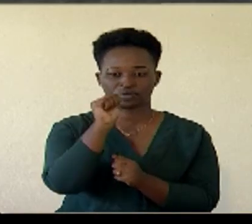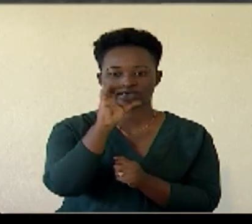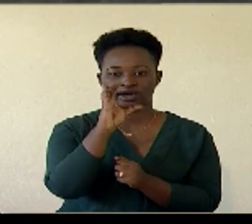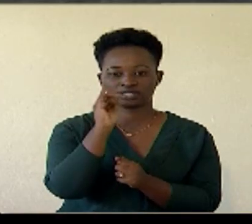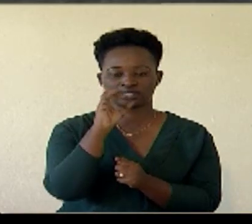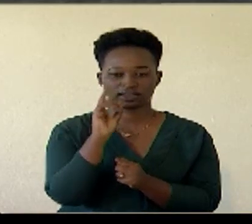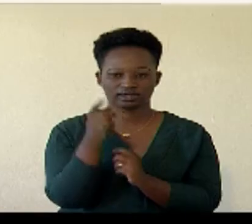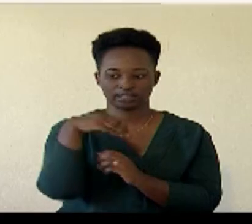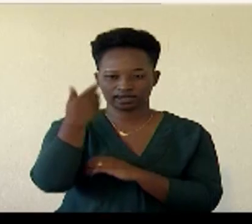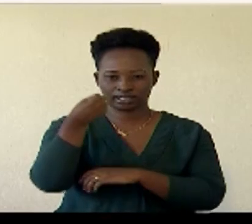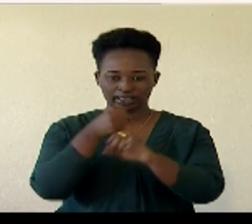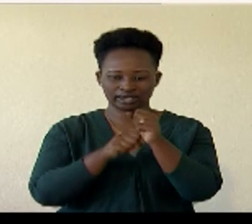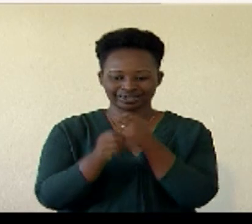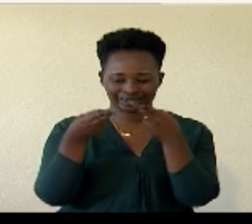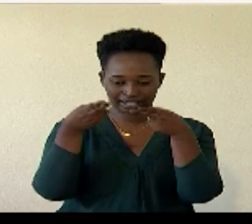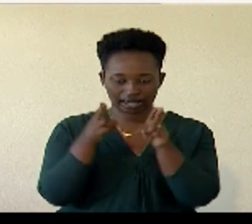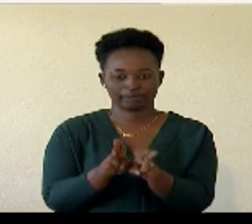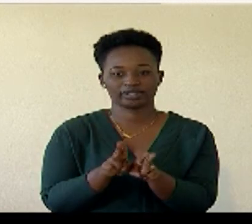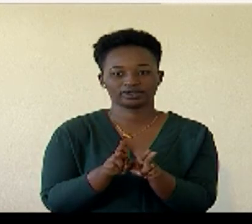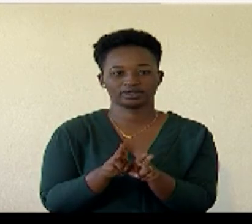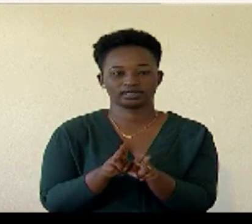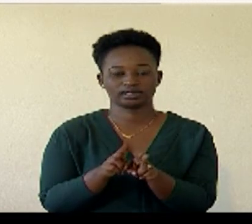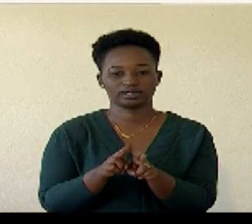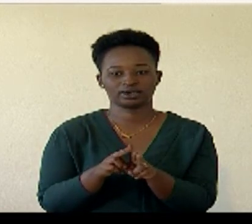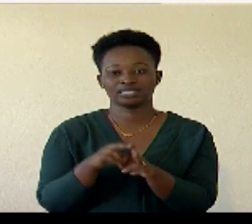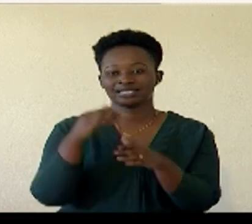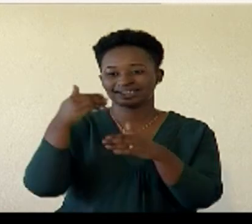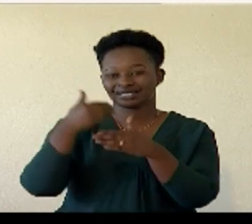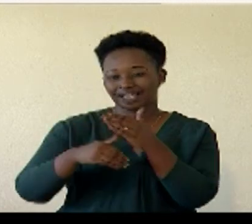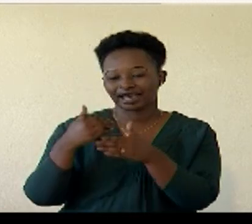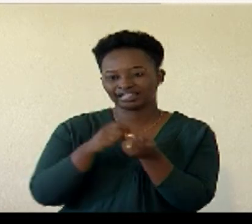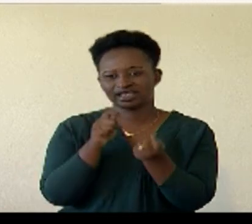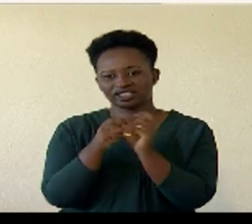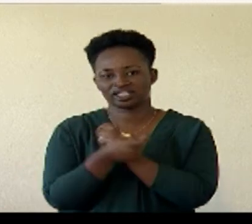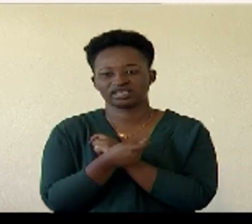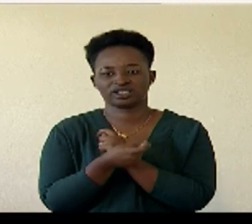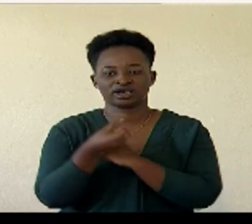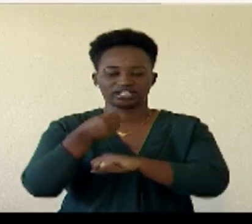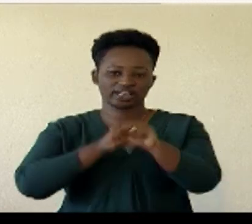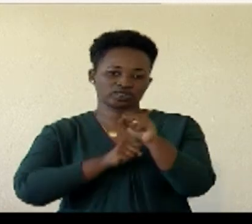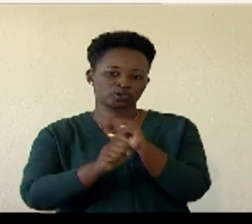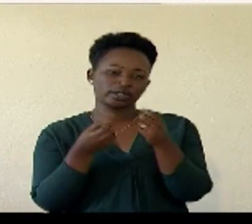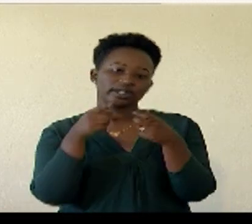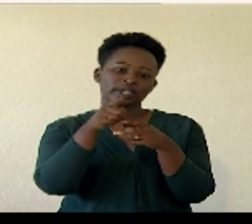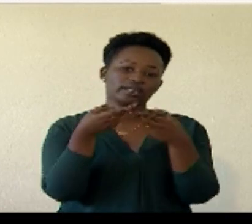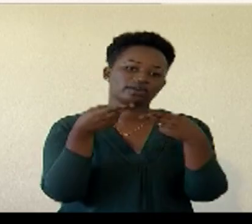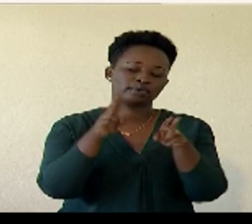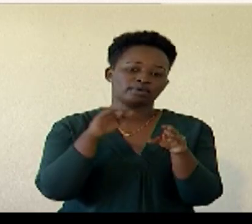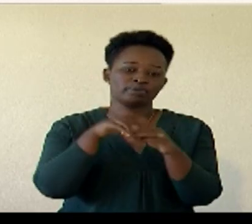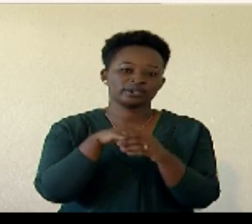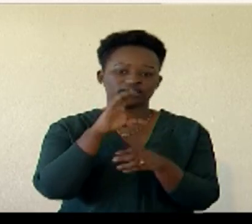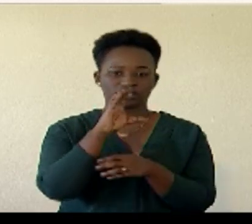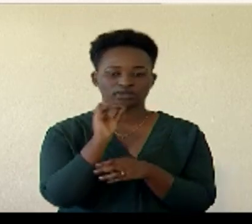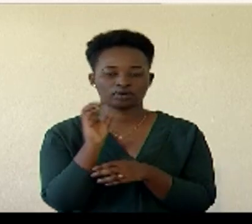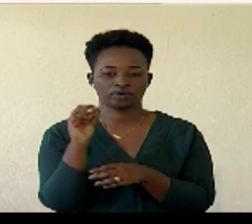So the reaction takes place. These are side chain reactions. So it is taking place on this carboxylic